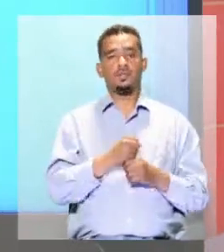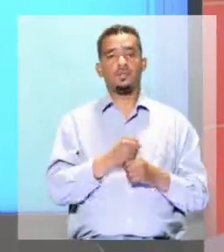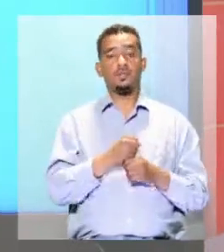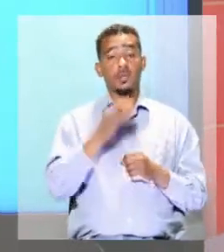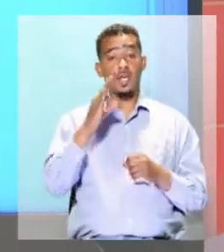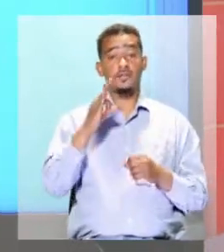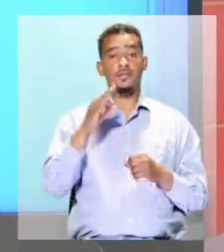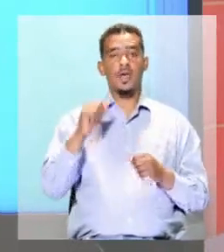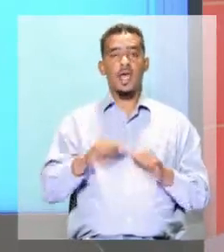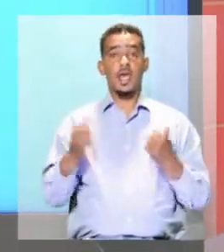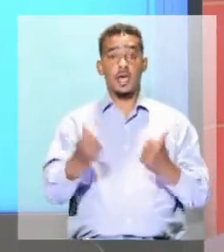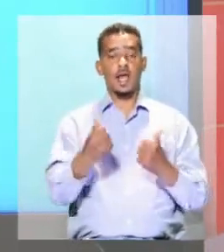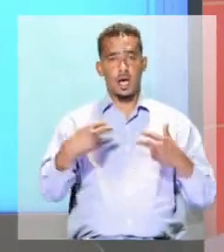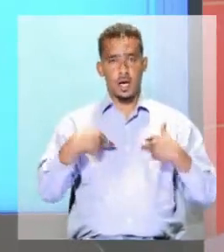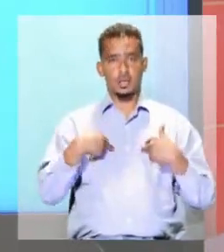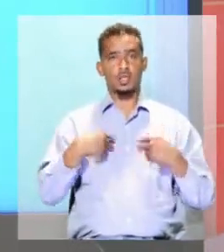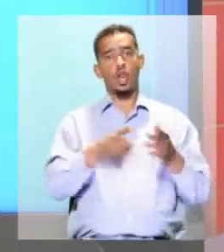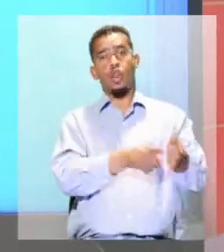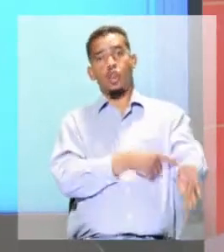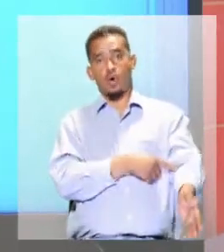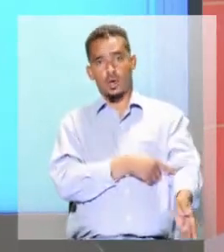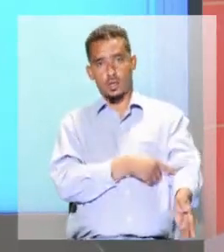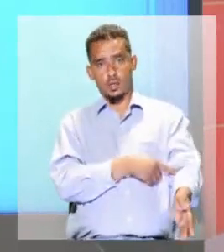If area has long